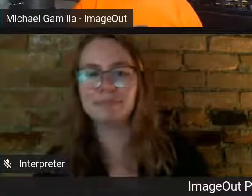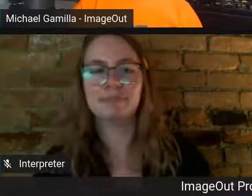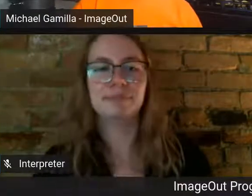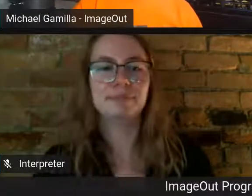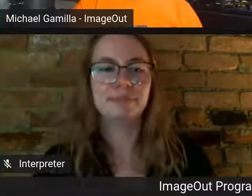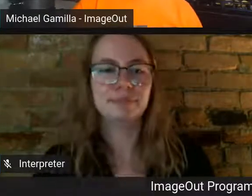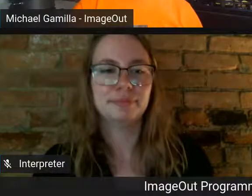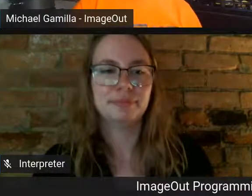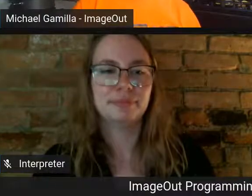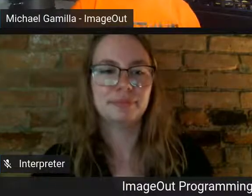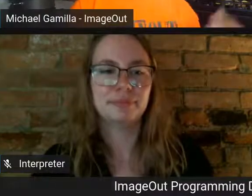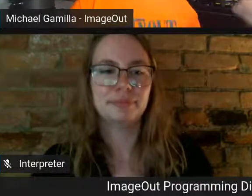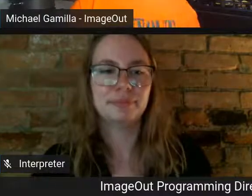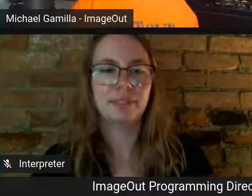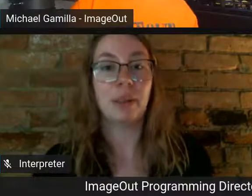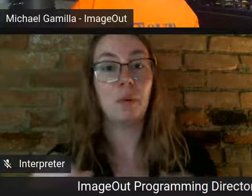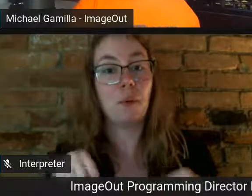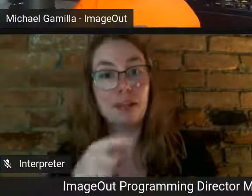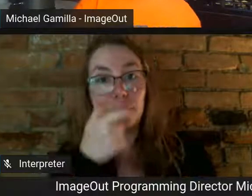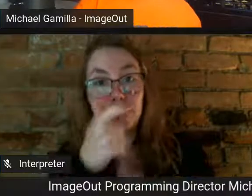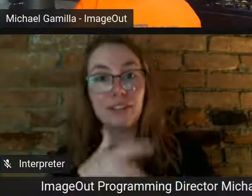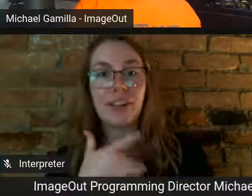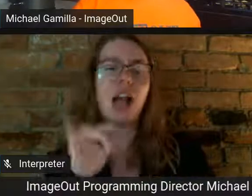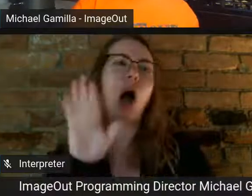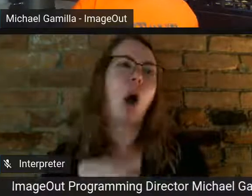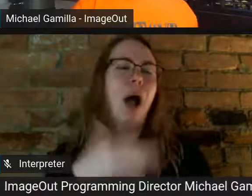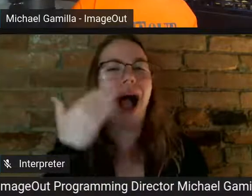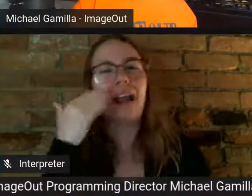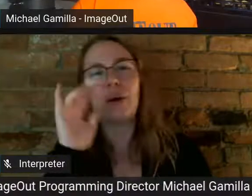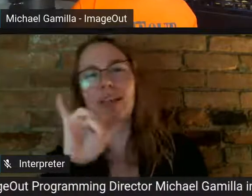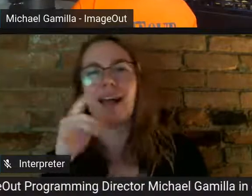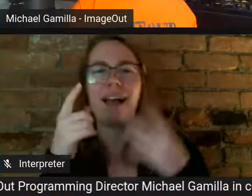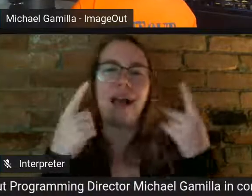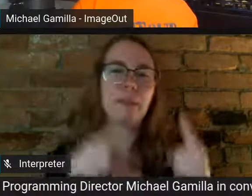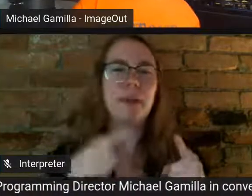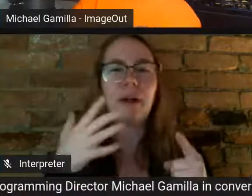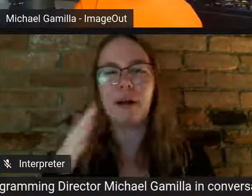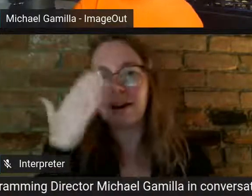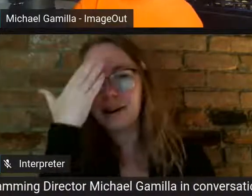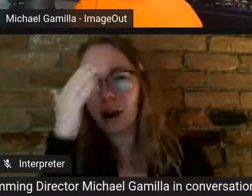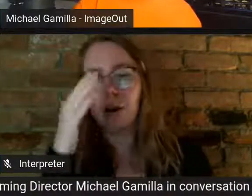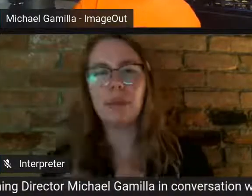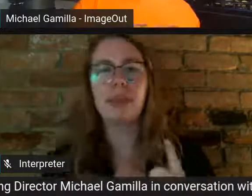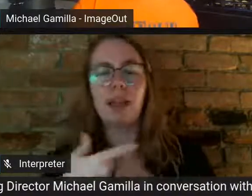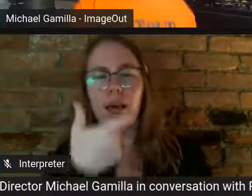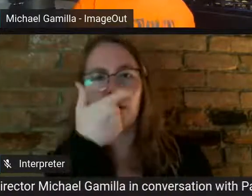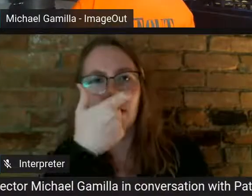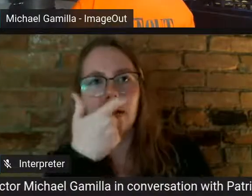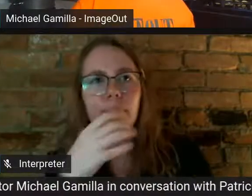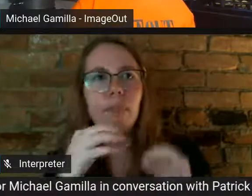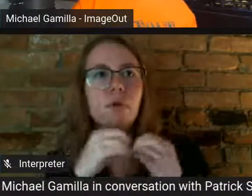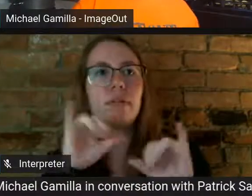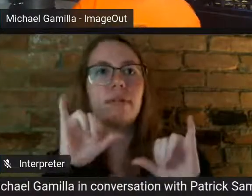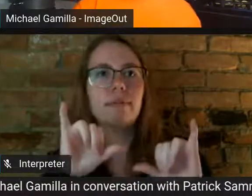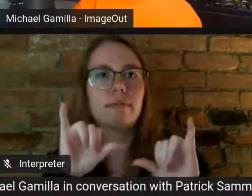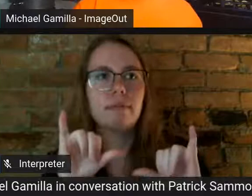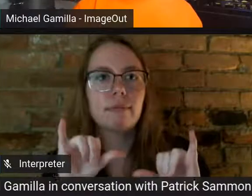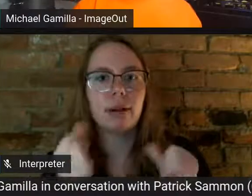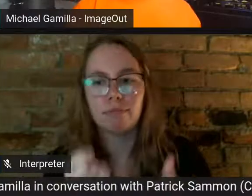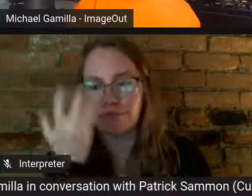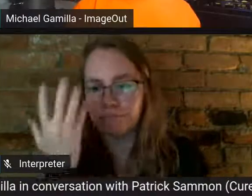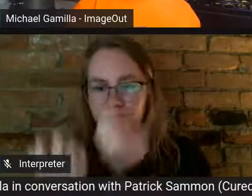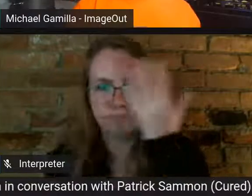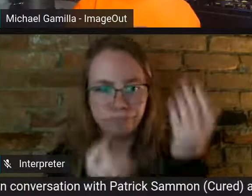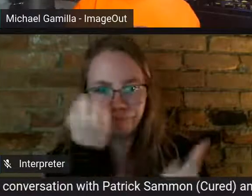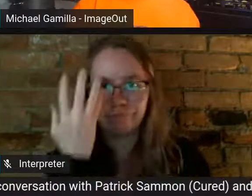I was watching it. I'm like, well, I know what happened then. But I'm like, when I started watching it, oh, there are so many things